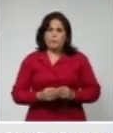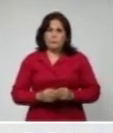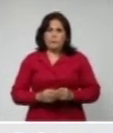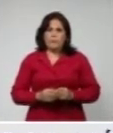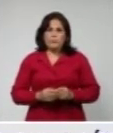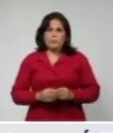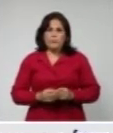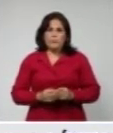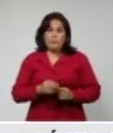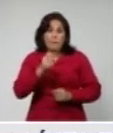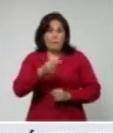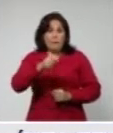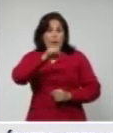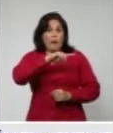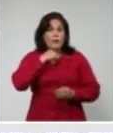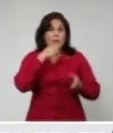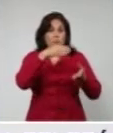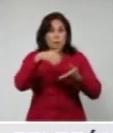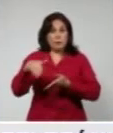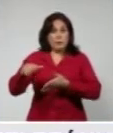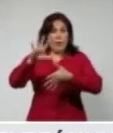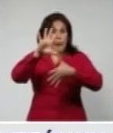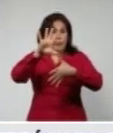12,652,851 confirmed cases.